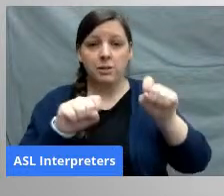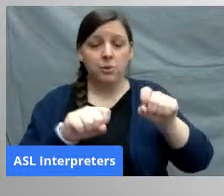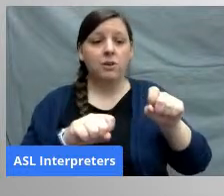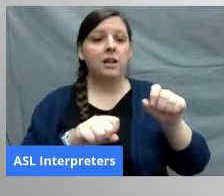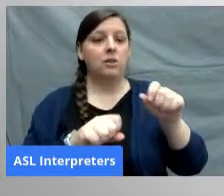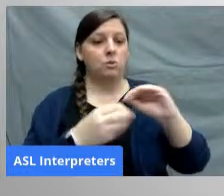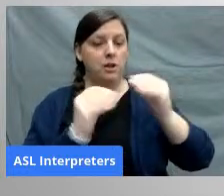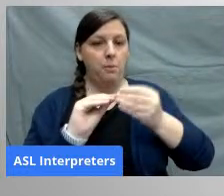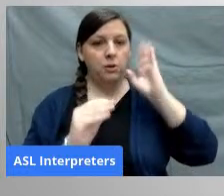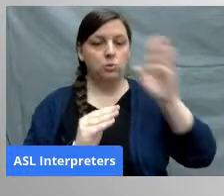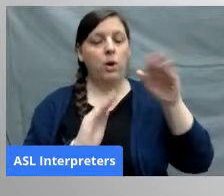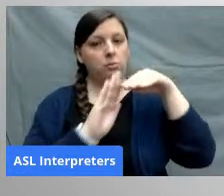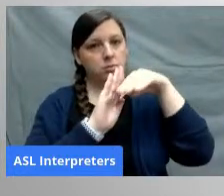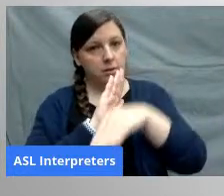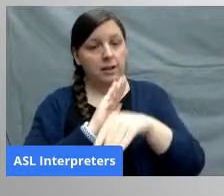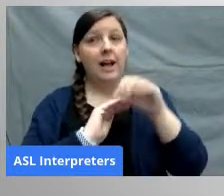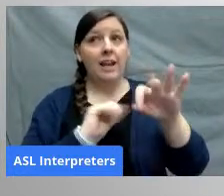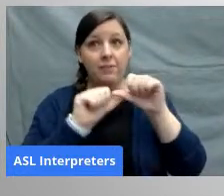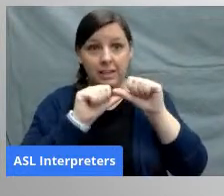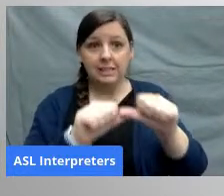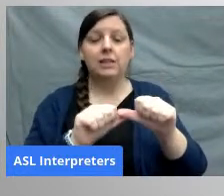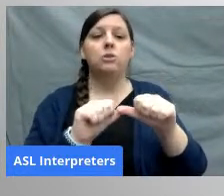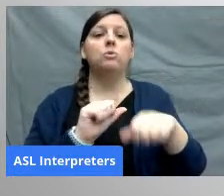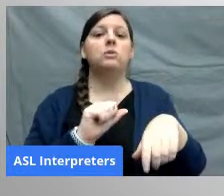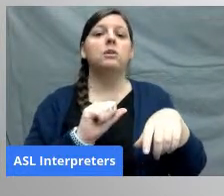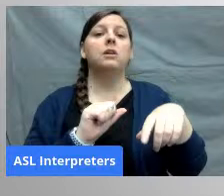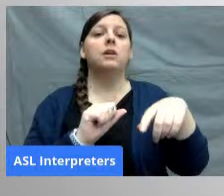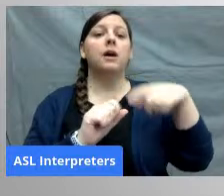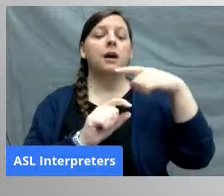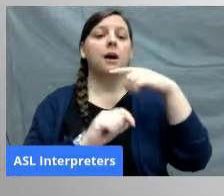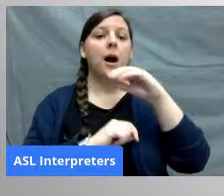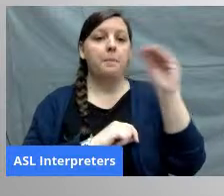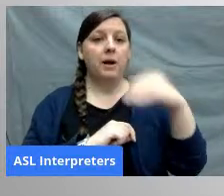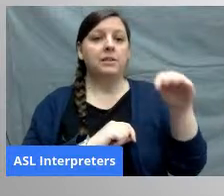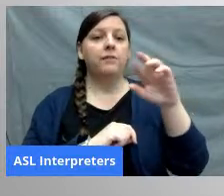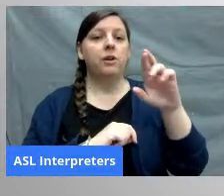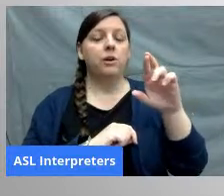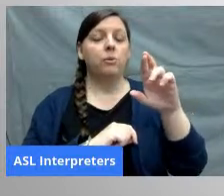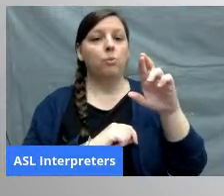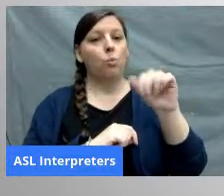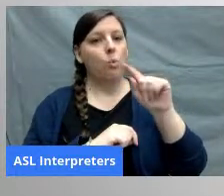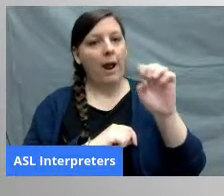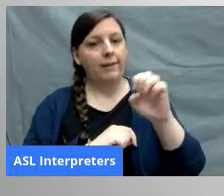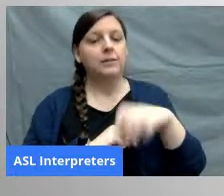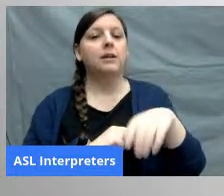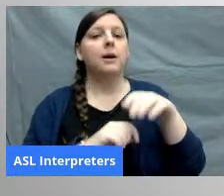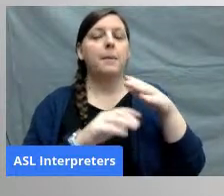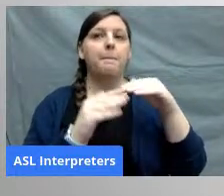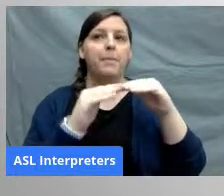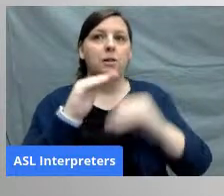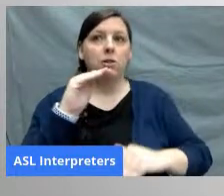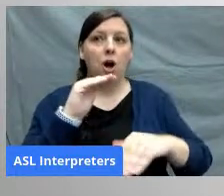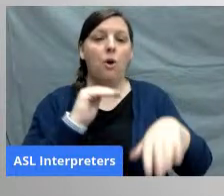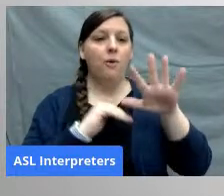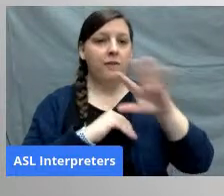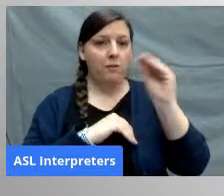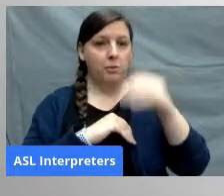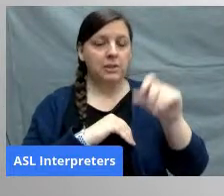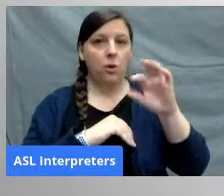to decline, where there's a positivity rate below 5% or less than 200 per